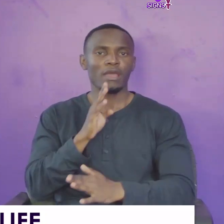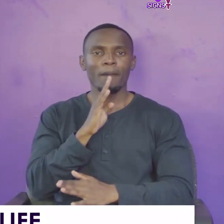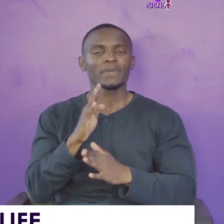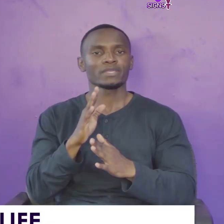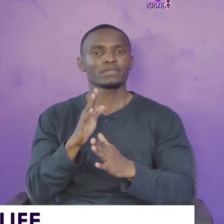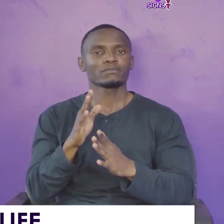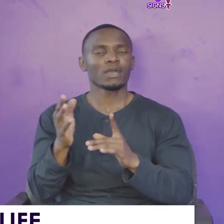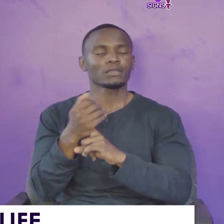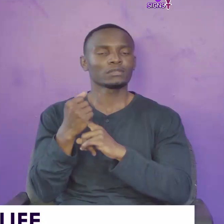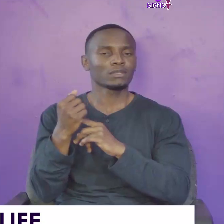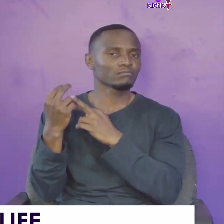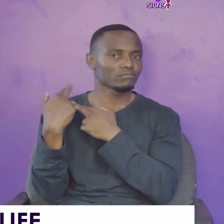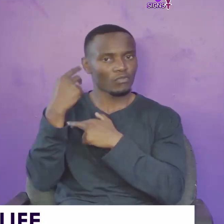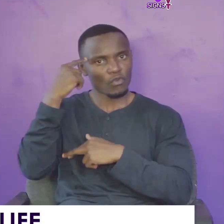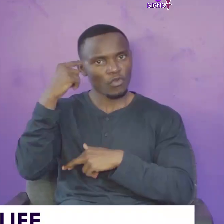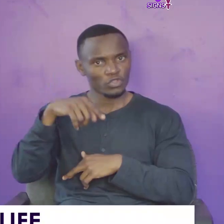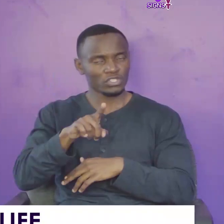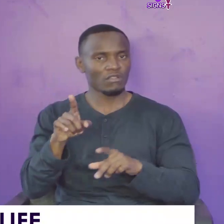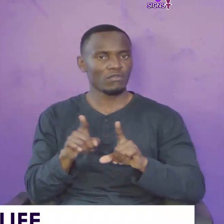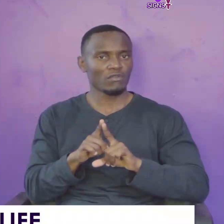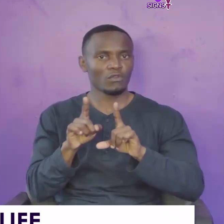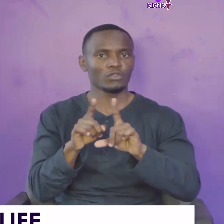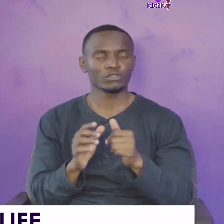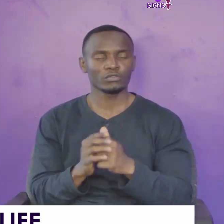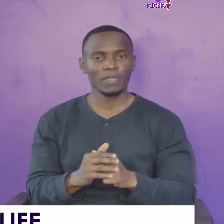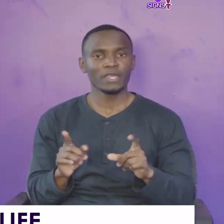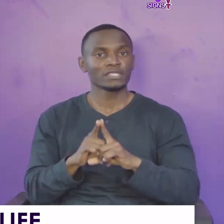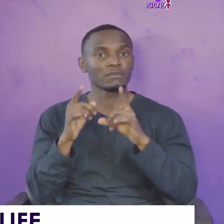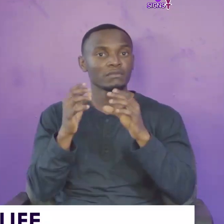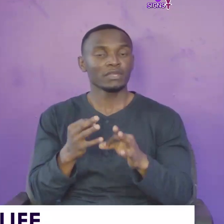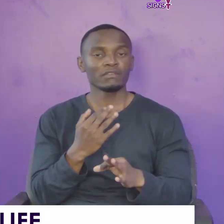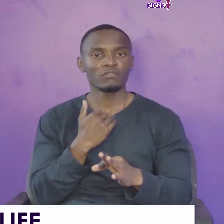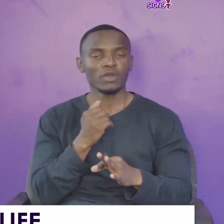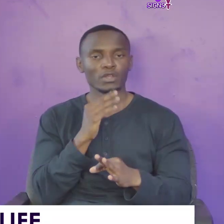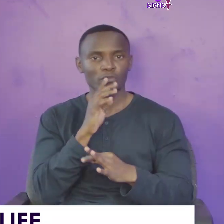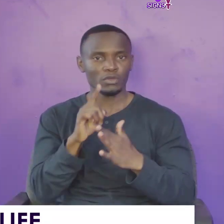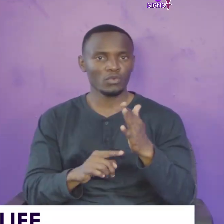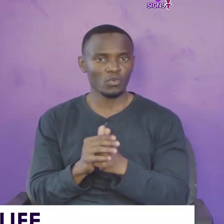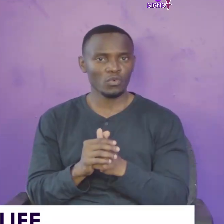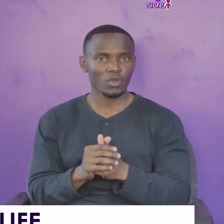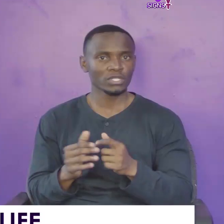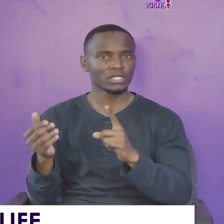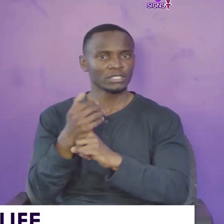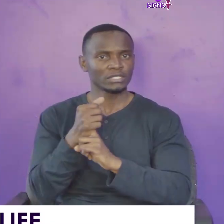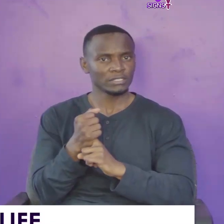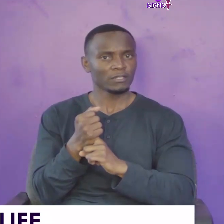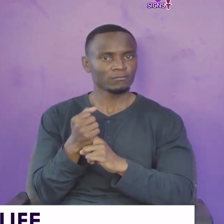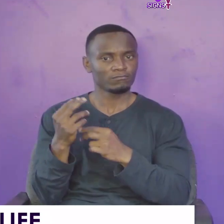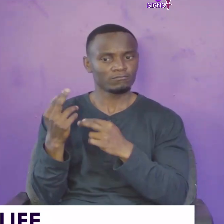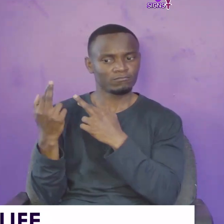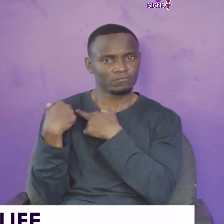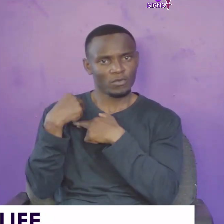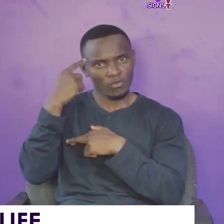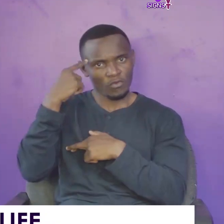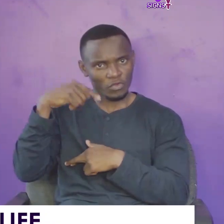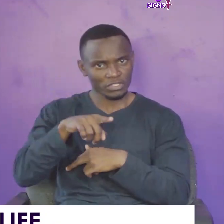and for you to do this, to even be accountable to yourself, then to others, you have to reflect. You